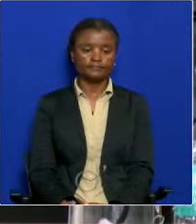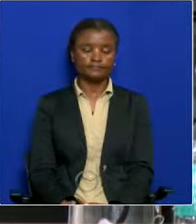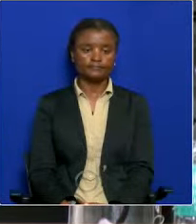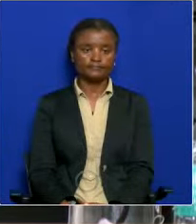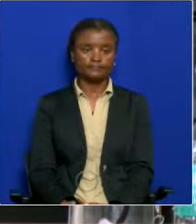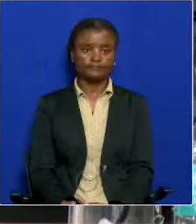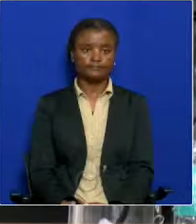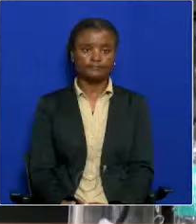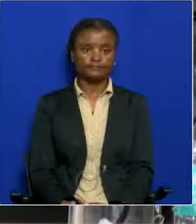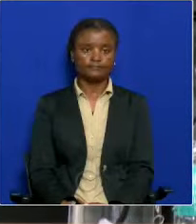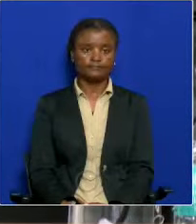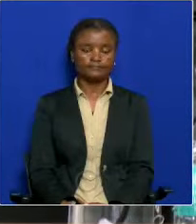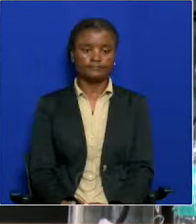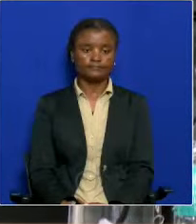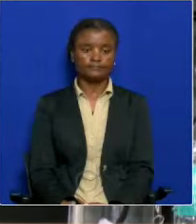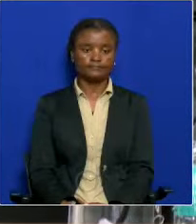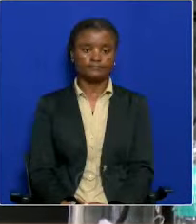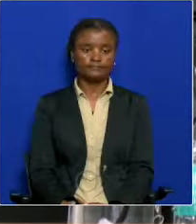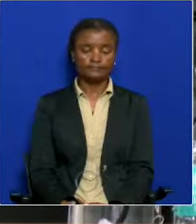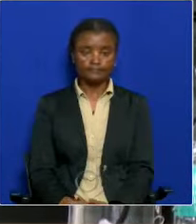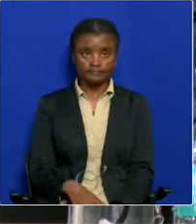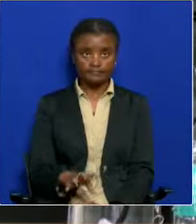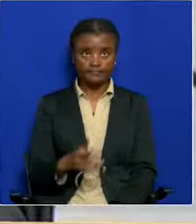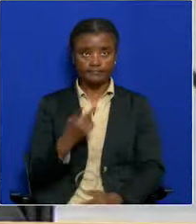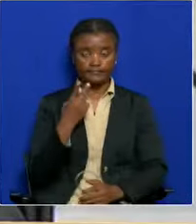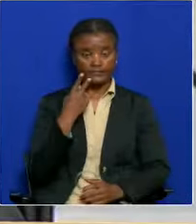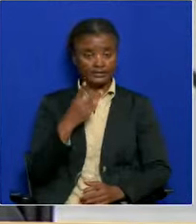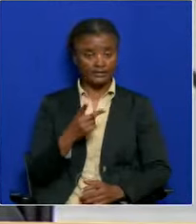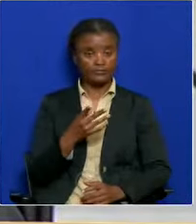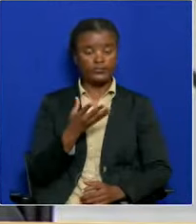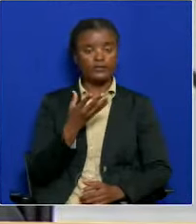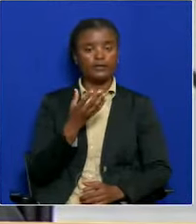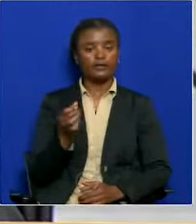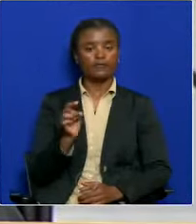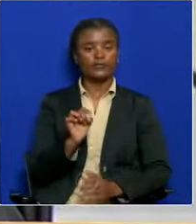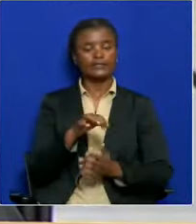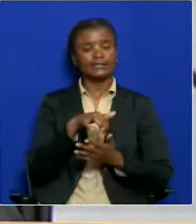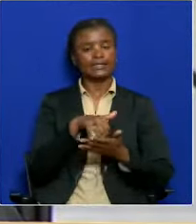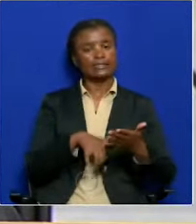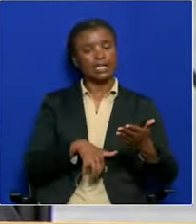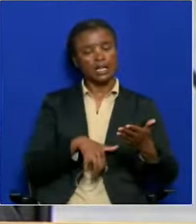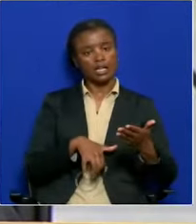And you'll see there is an article related to